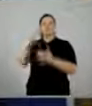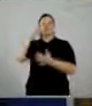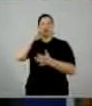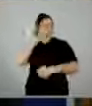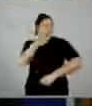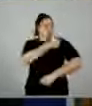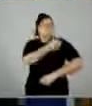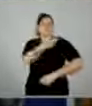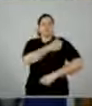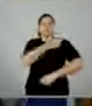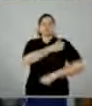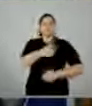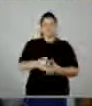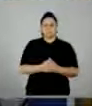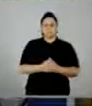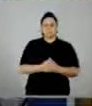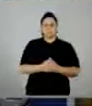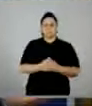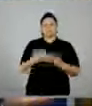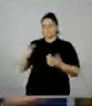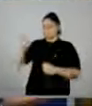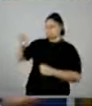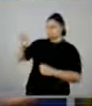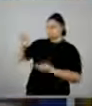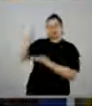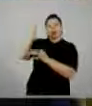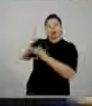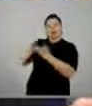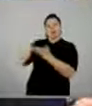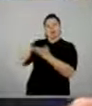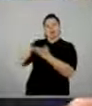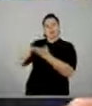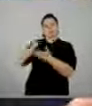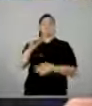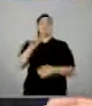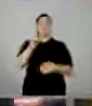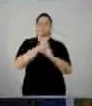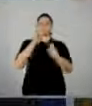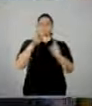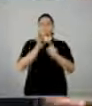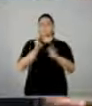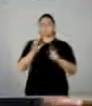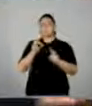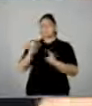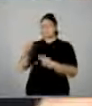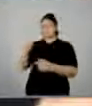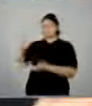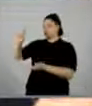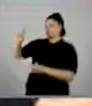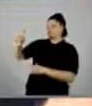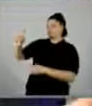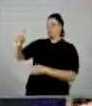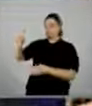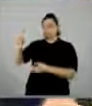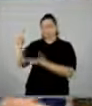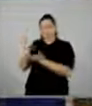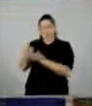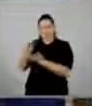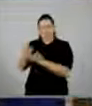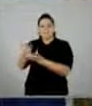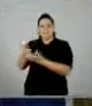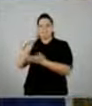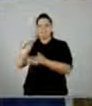go, if you use half an AstraZeneca vial in a GP's practice, it can go back in the fridge overnight, and then it can be used again the next day. You don't have to throw it out.